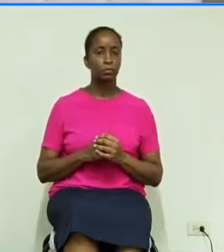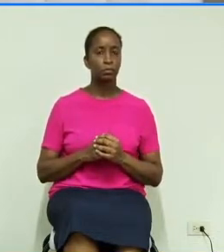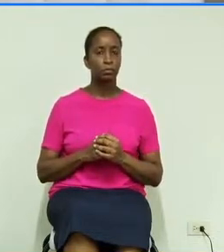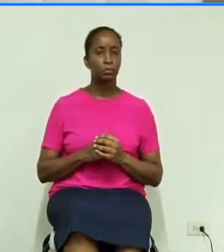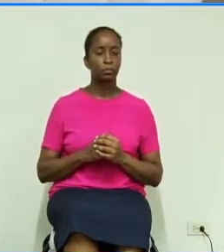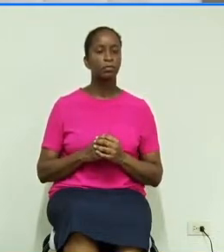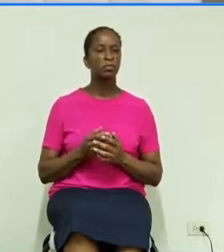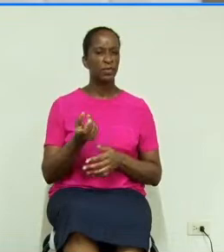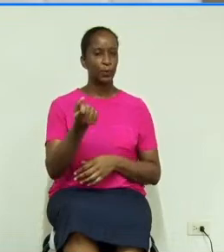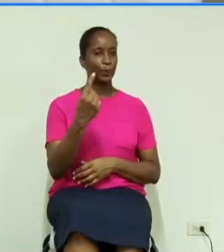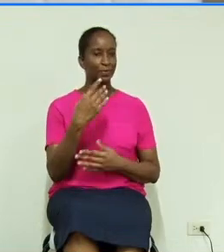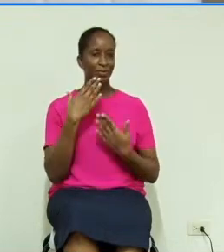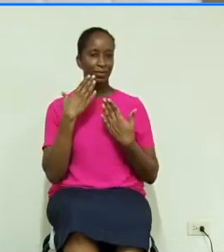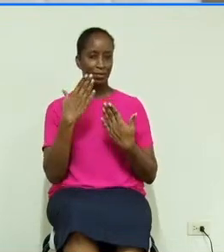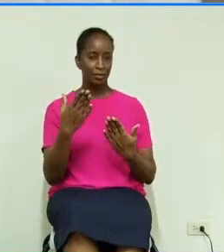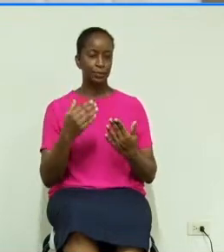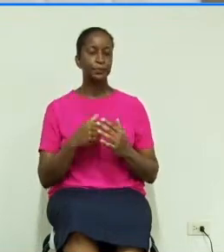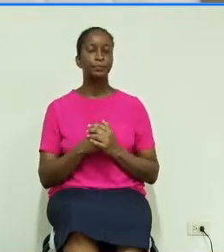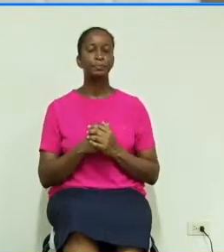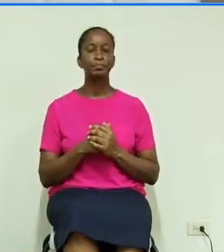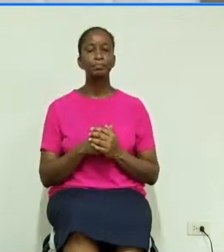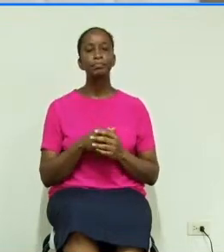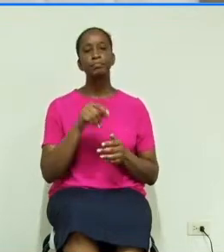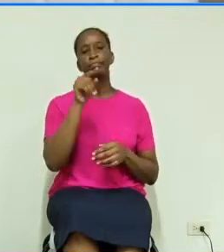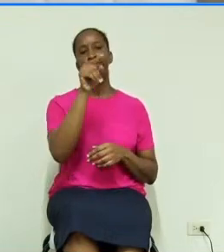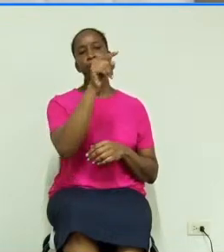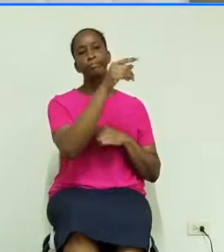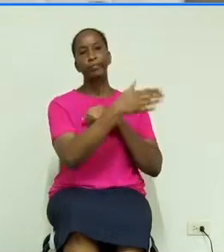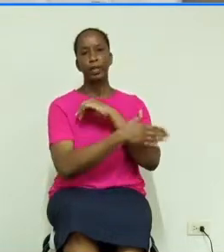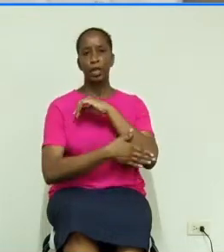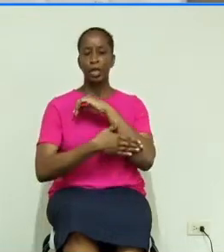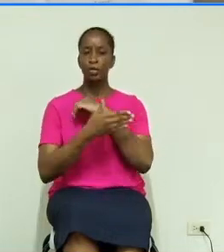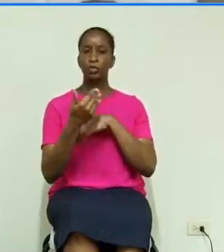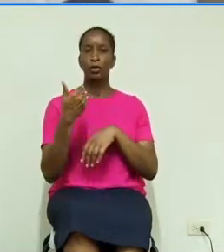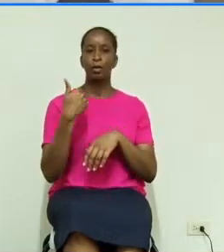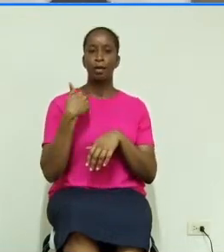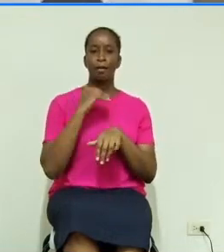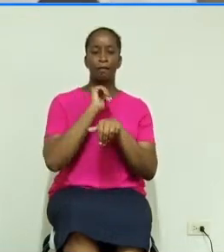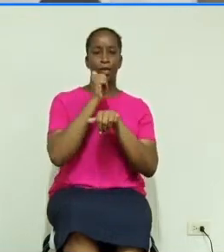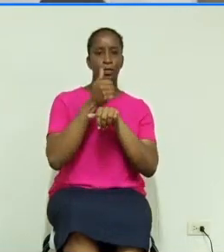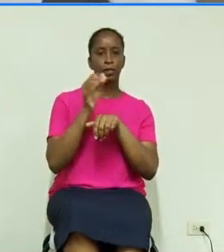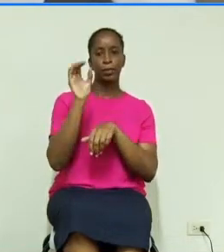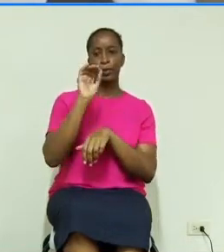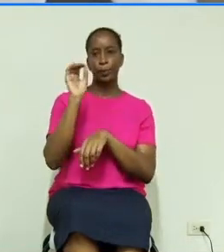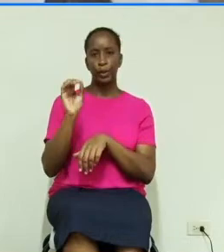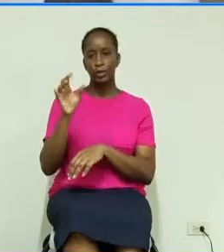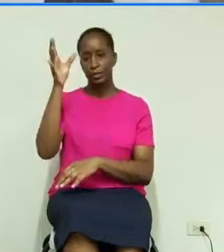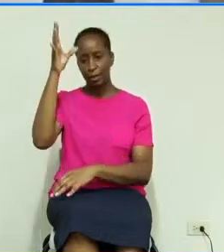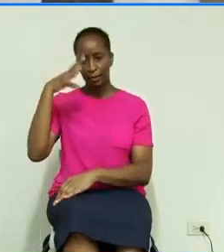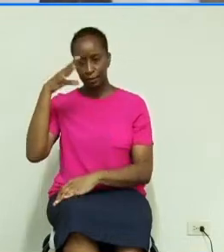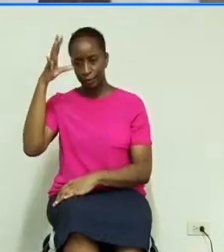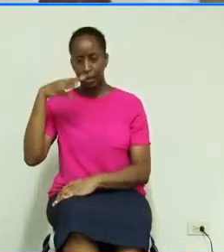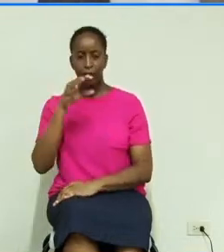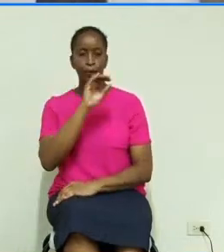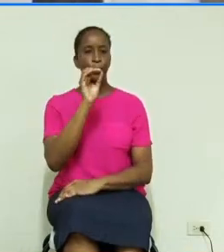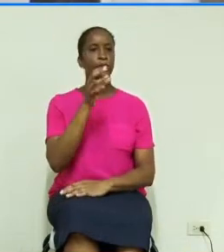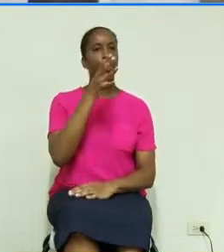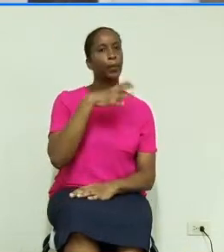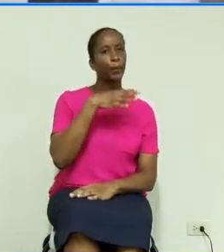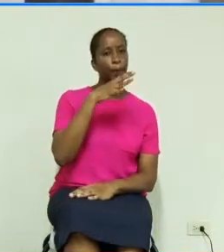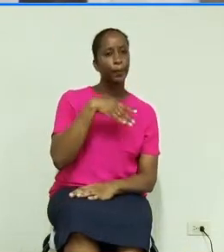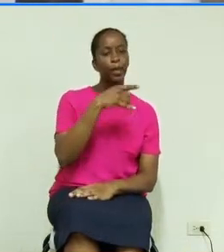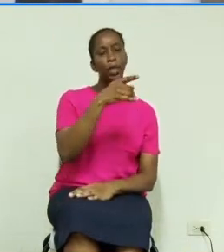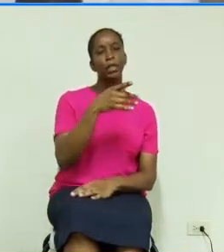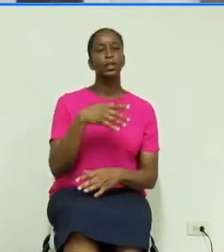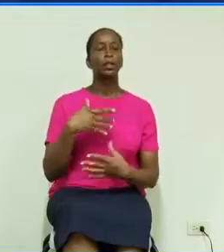When I think about countries that have adopted gender quotas, I think about some of the countries within the European Union. So I think Germany is one, Spain